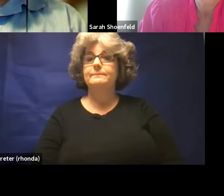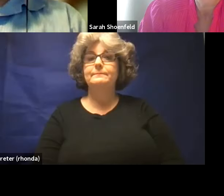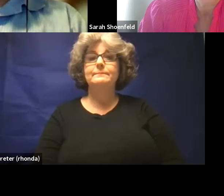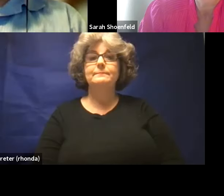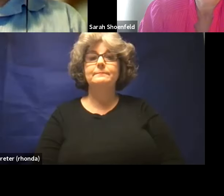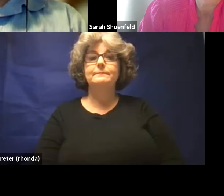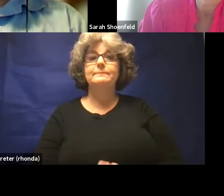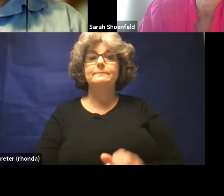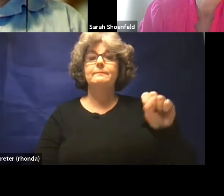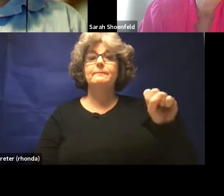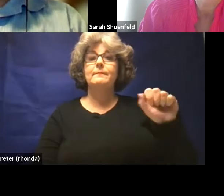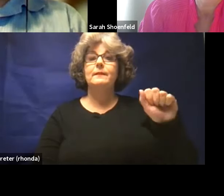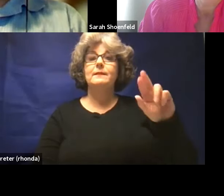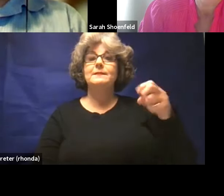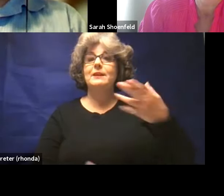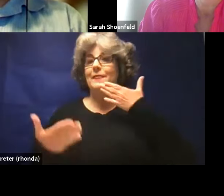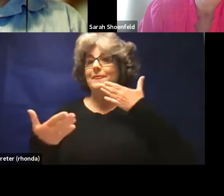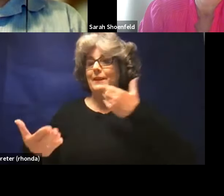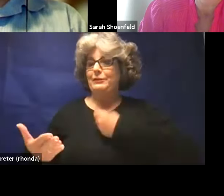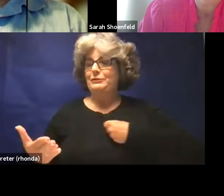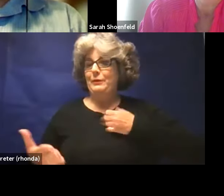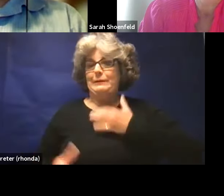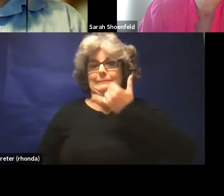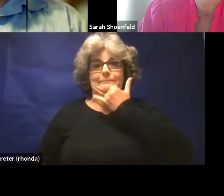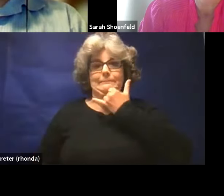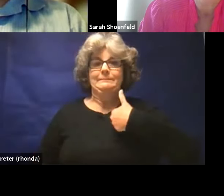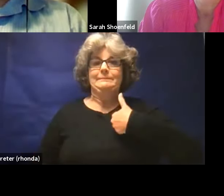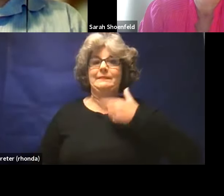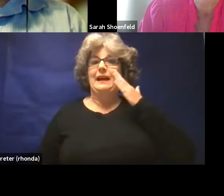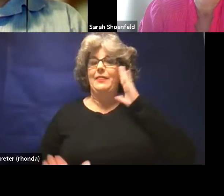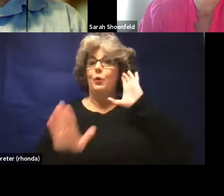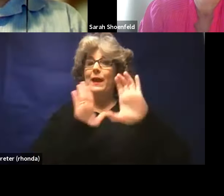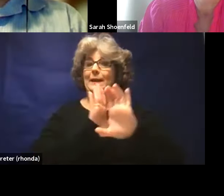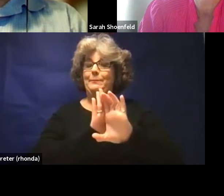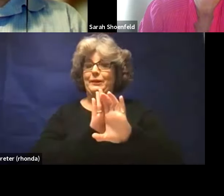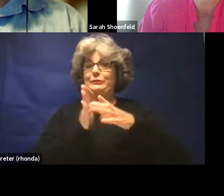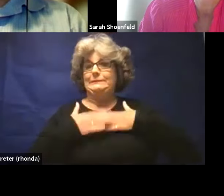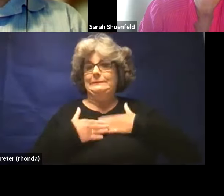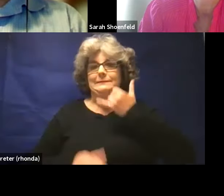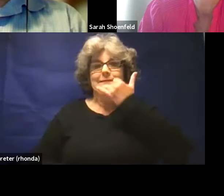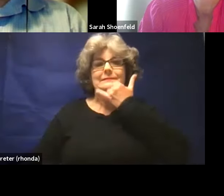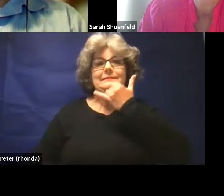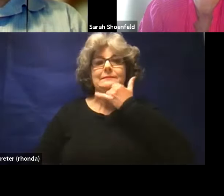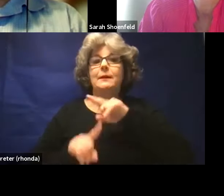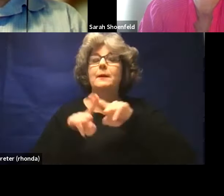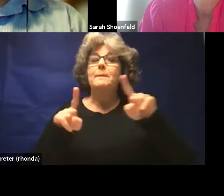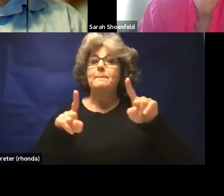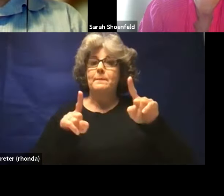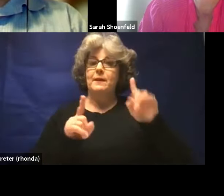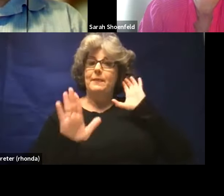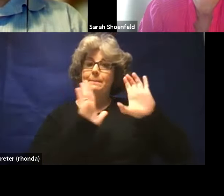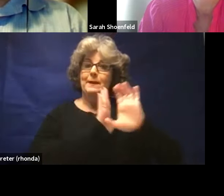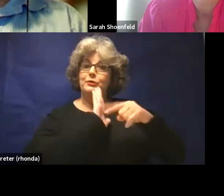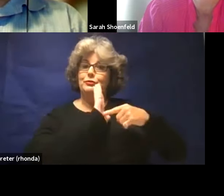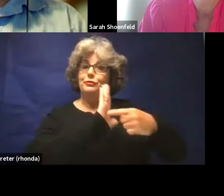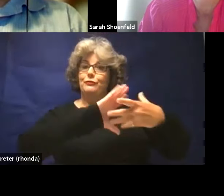Thank you. And so that, sorry about that, my mistake. I had thought that we had a picture of her, but the image you saw is